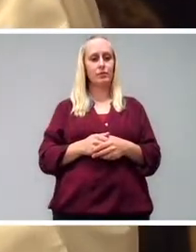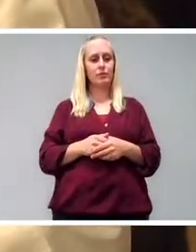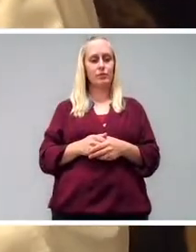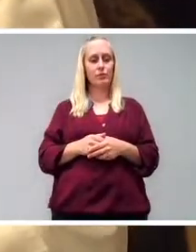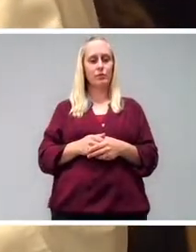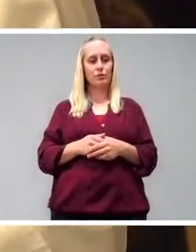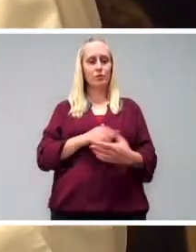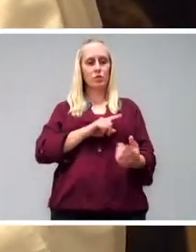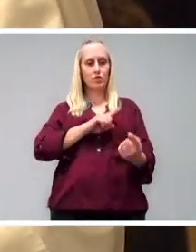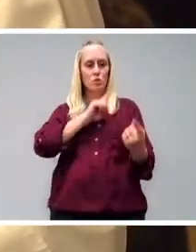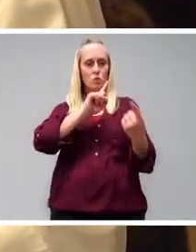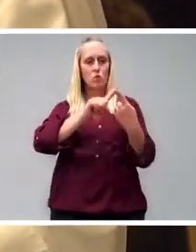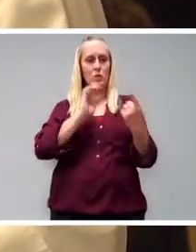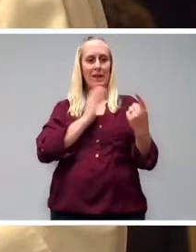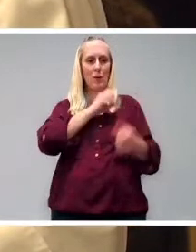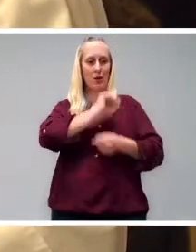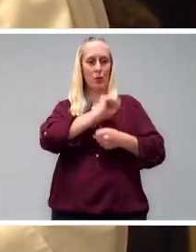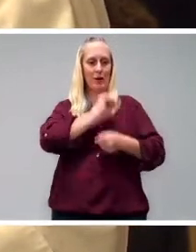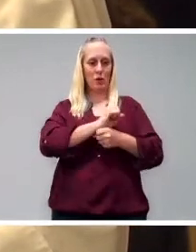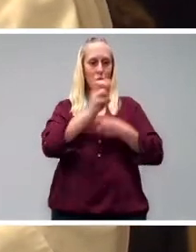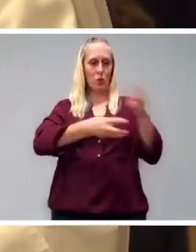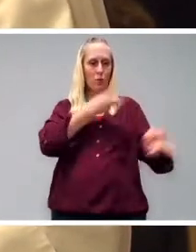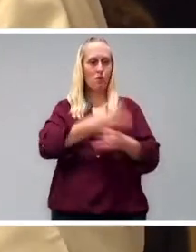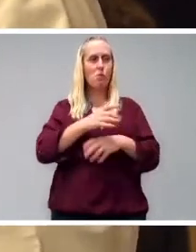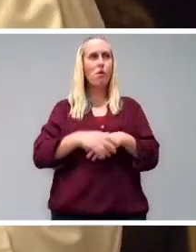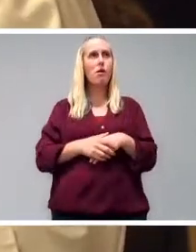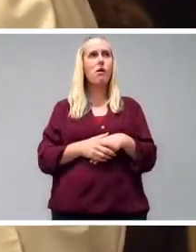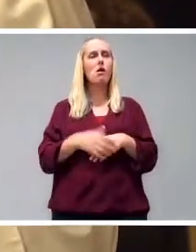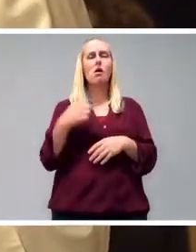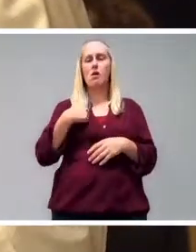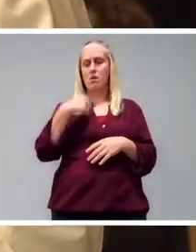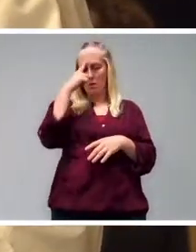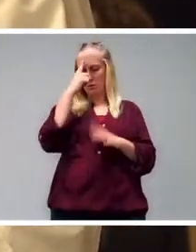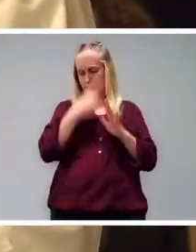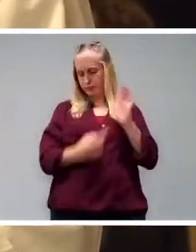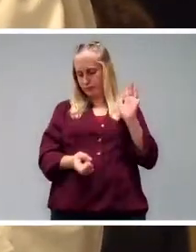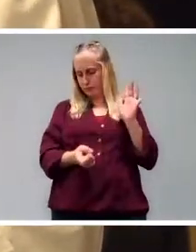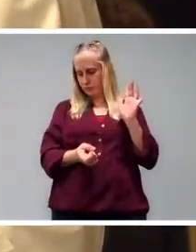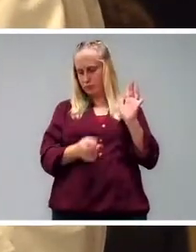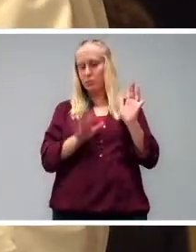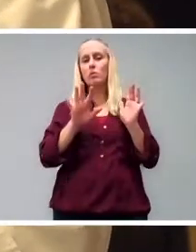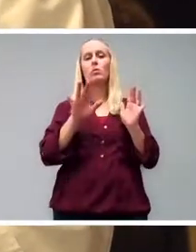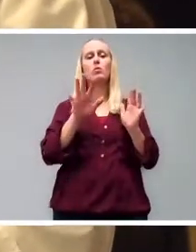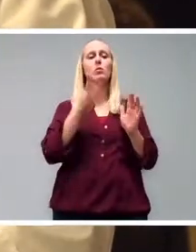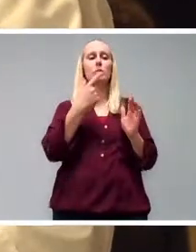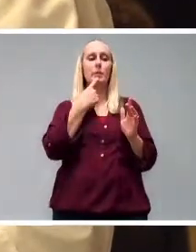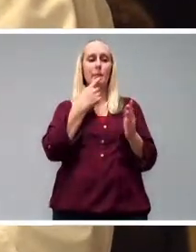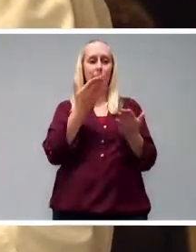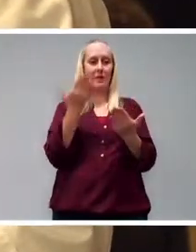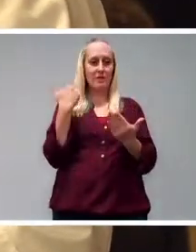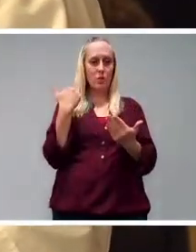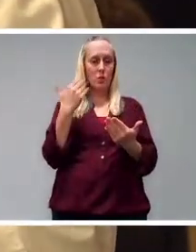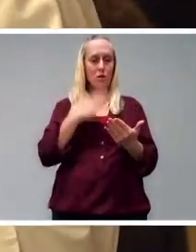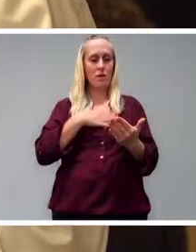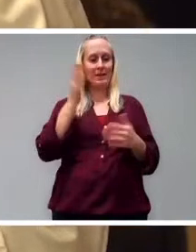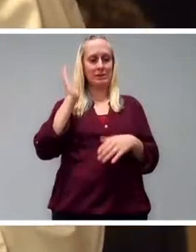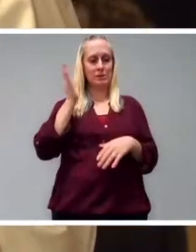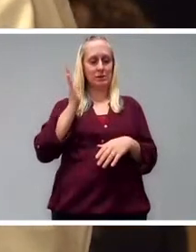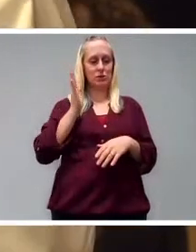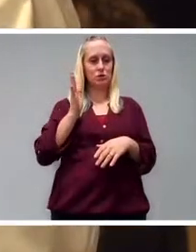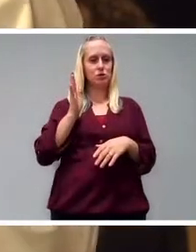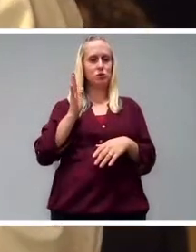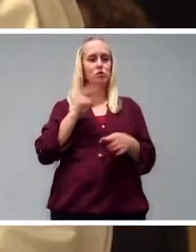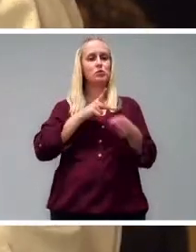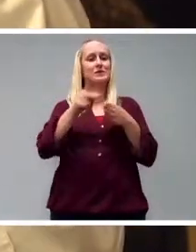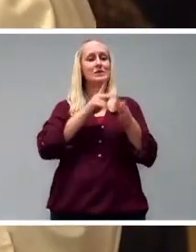career world out there. What was I going to say? Like I mentioned before in my speech about professional